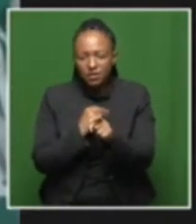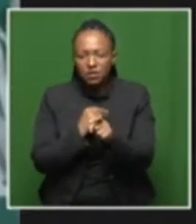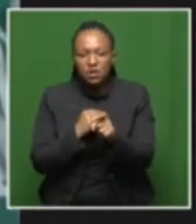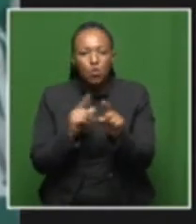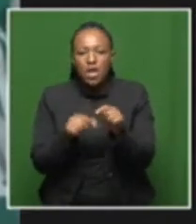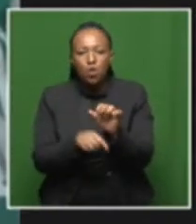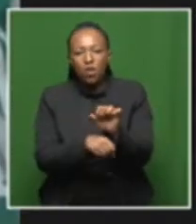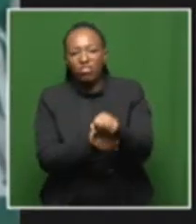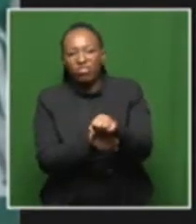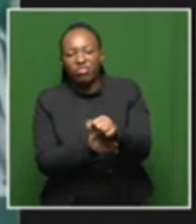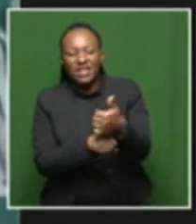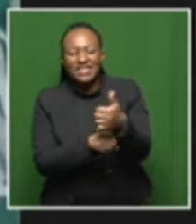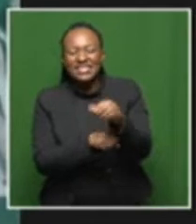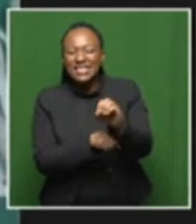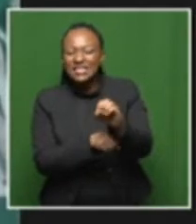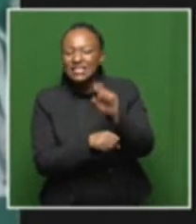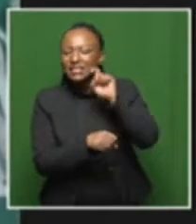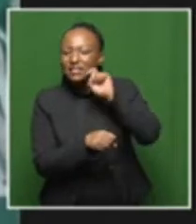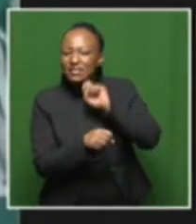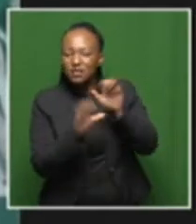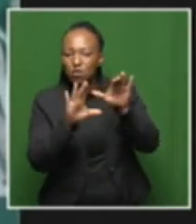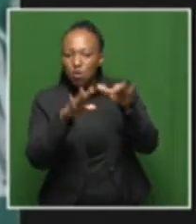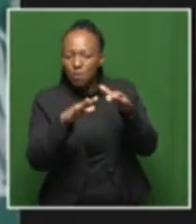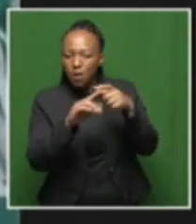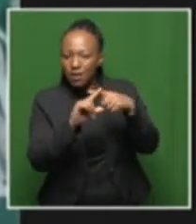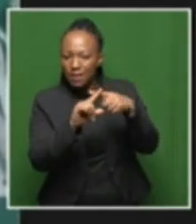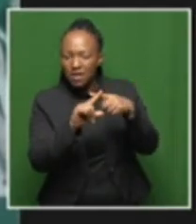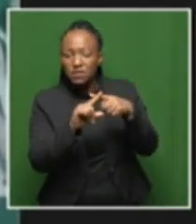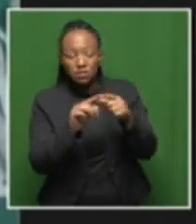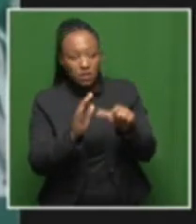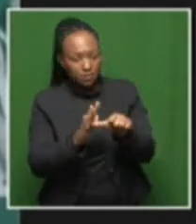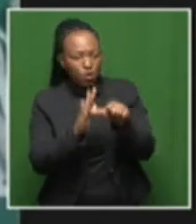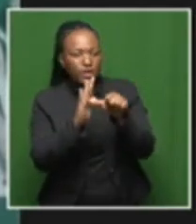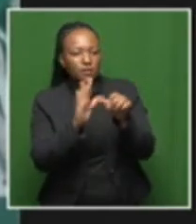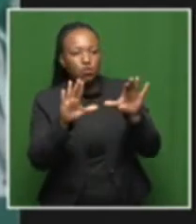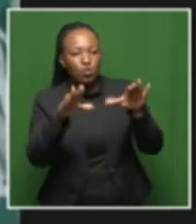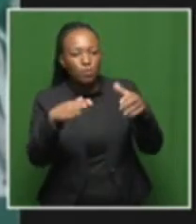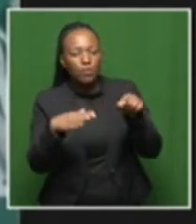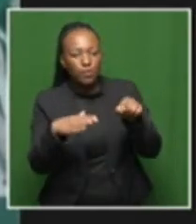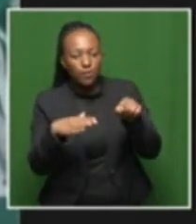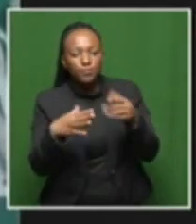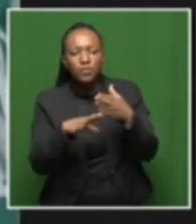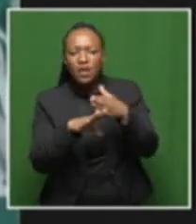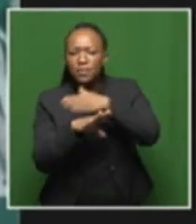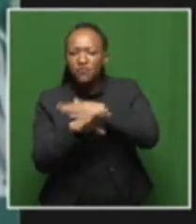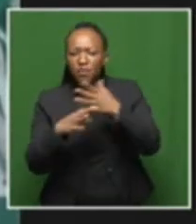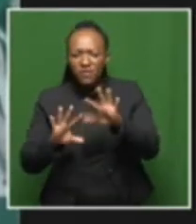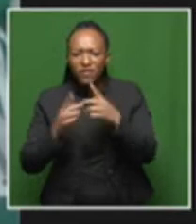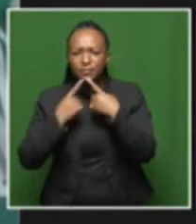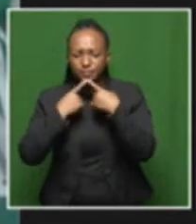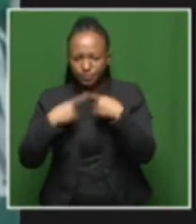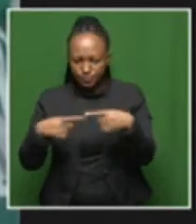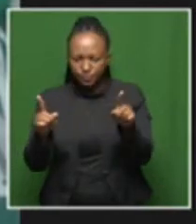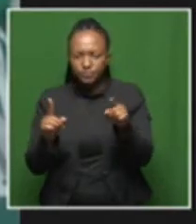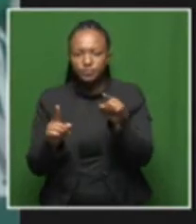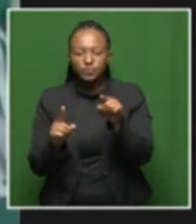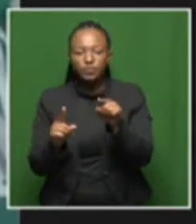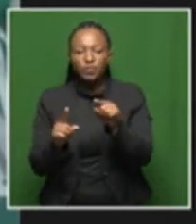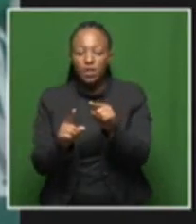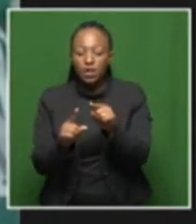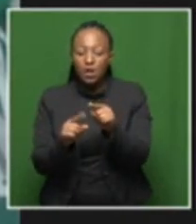the 60 plus population that remain critical for us. So one of the things, as I spoke to, was around ensuring that